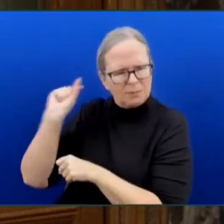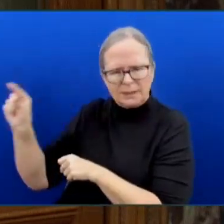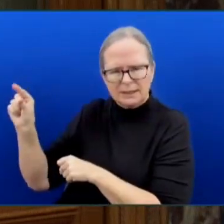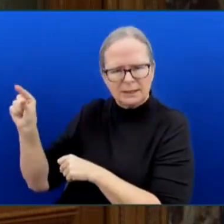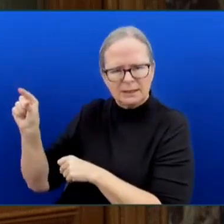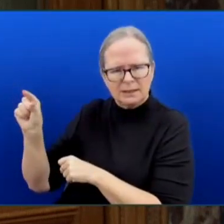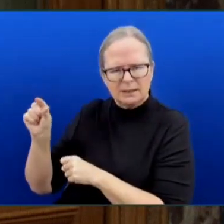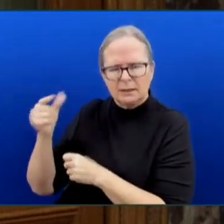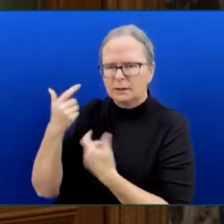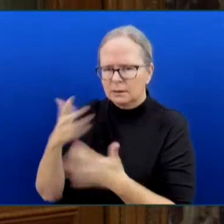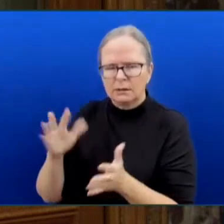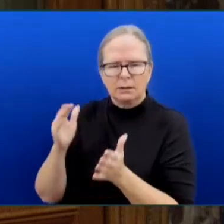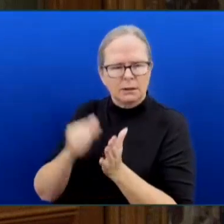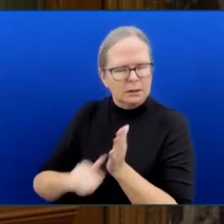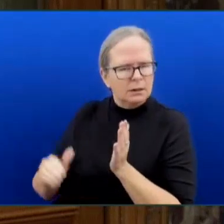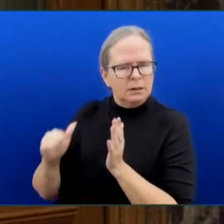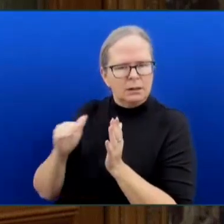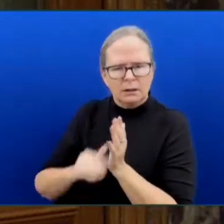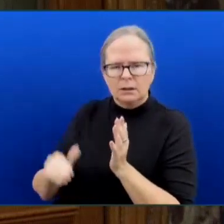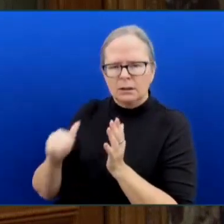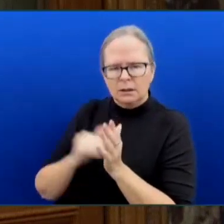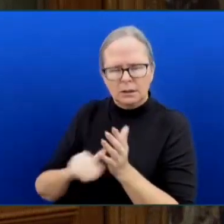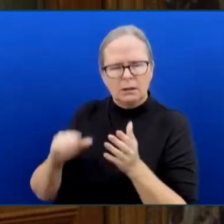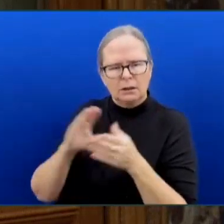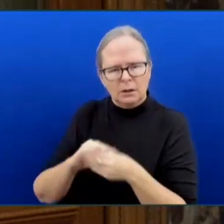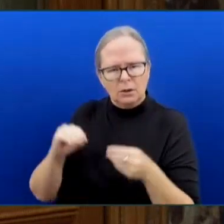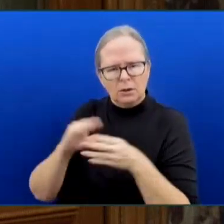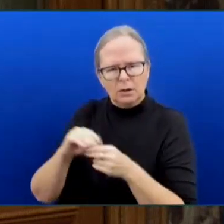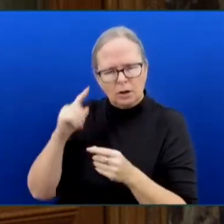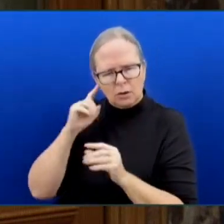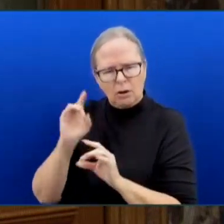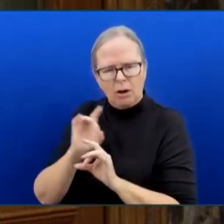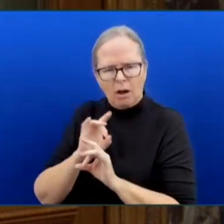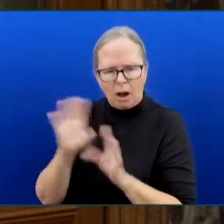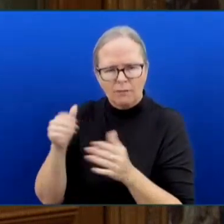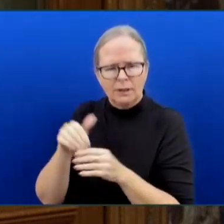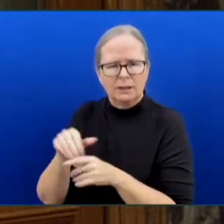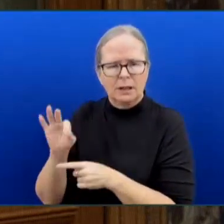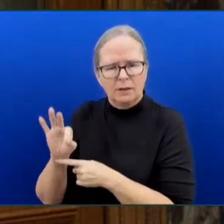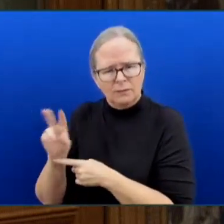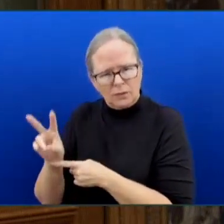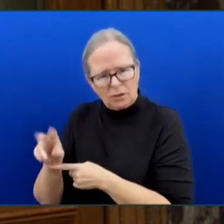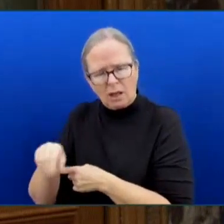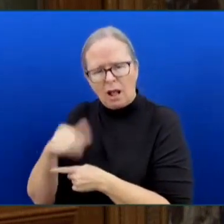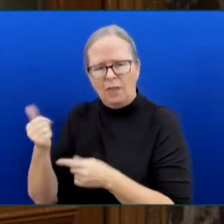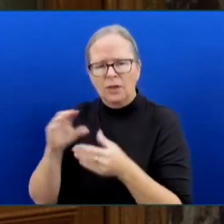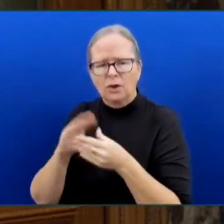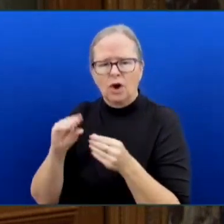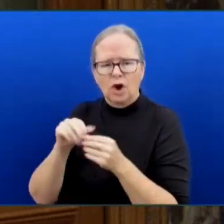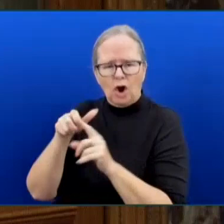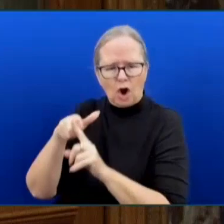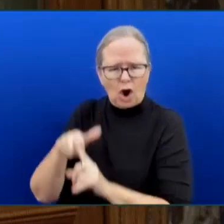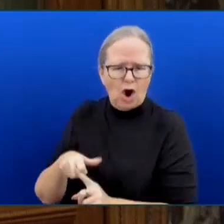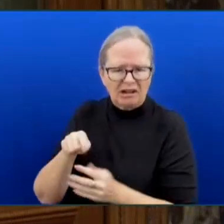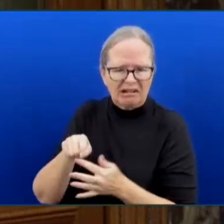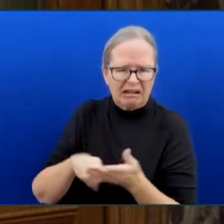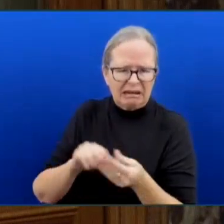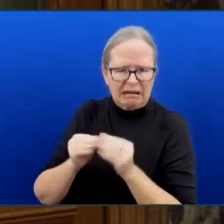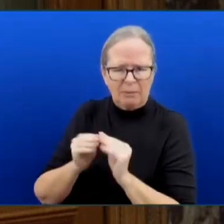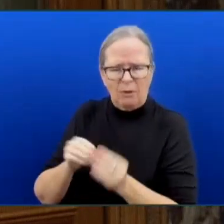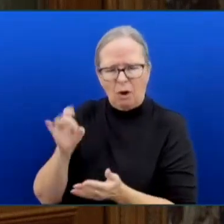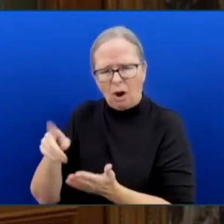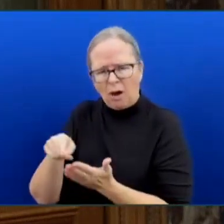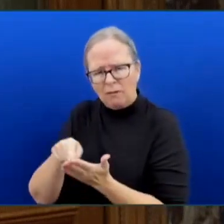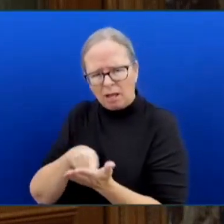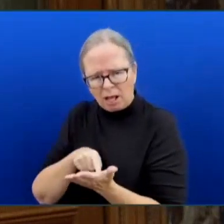reading another pathetic ministry audit, I've had enough. And for the first time, and only time, I called for the